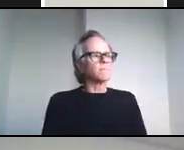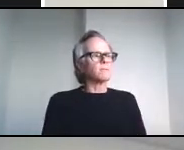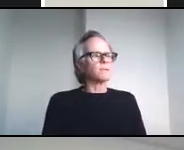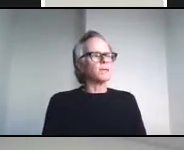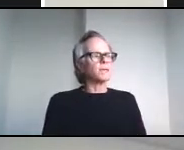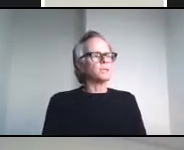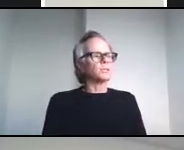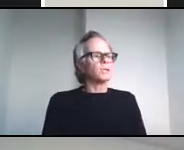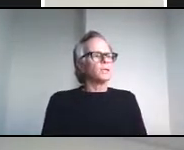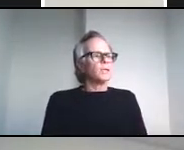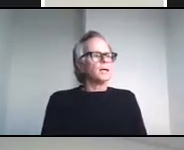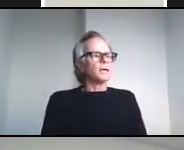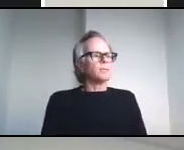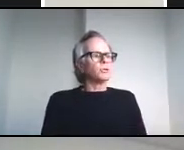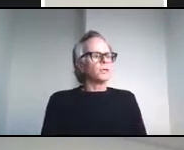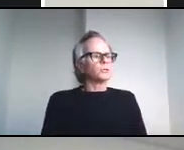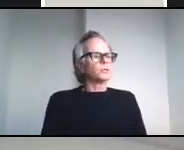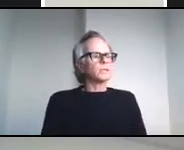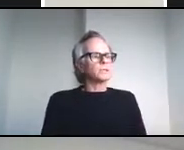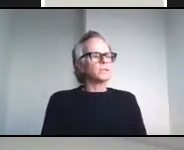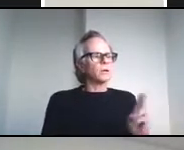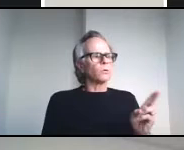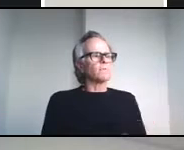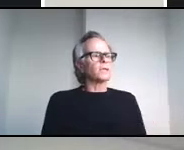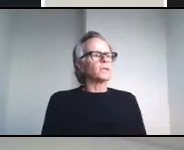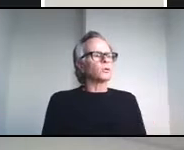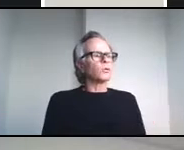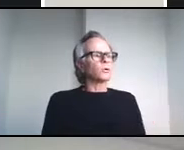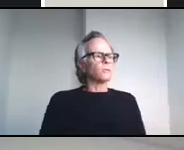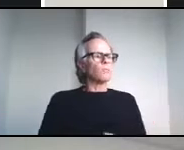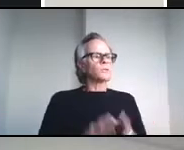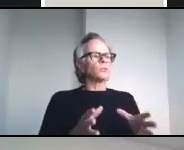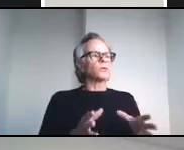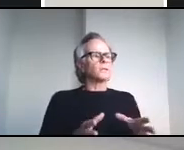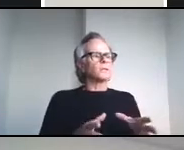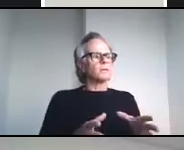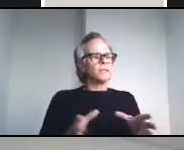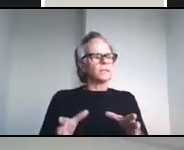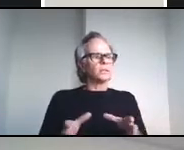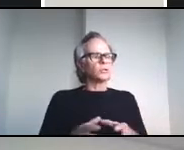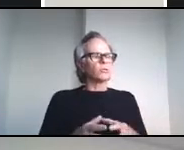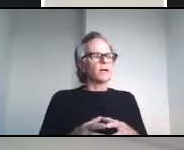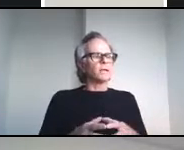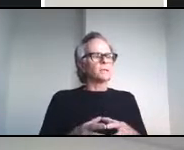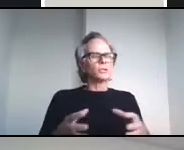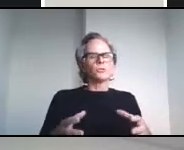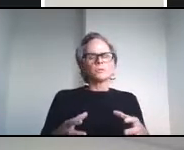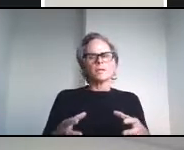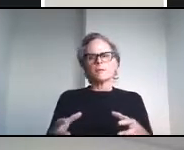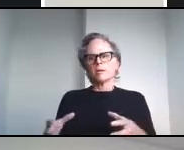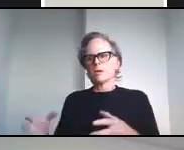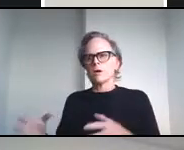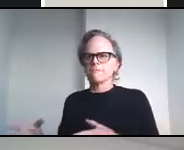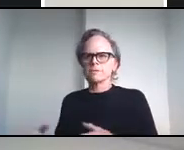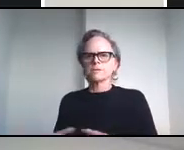to the top of the page. The new entrance at the lower left-hand corner. And once you're in, immediately to your right is the